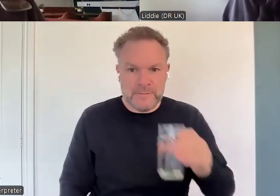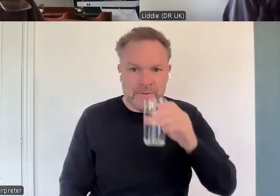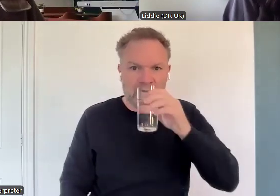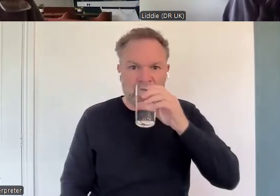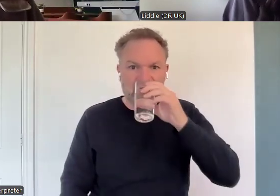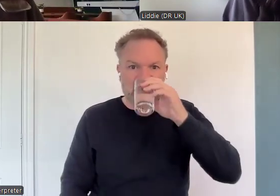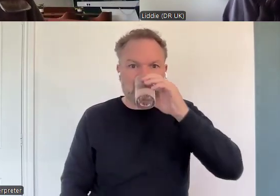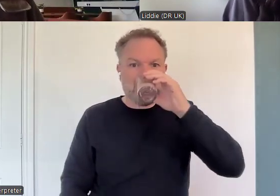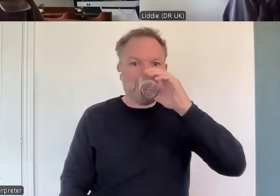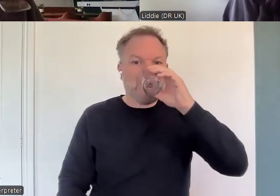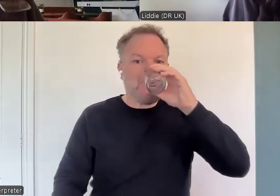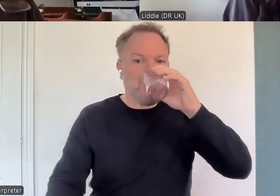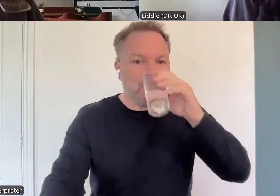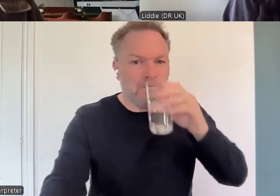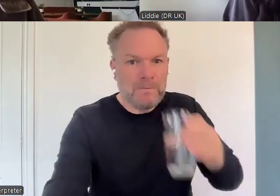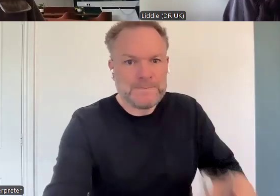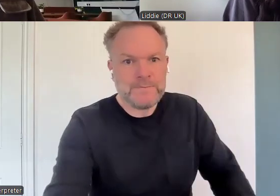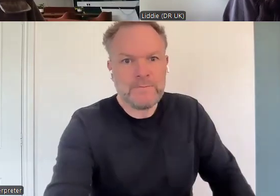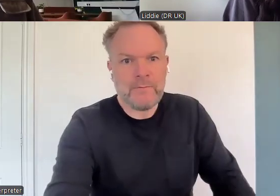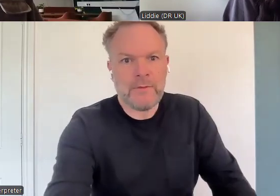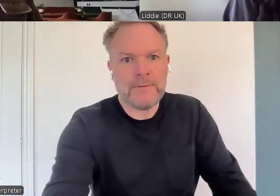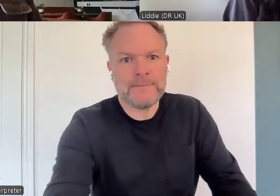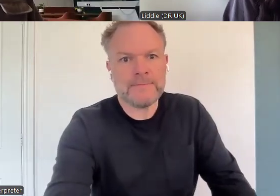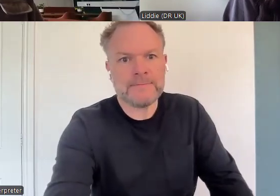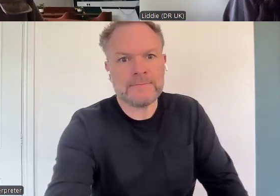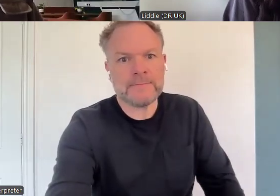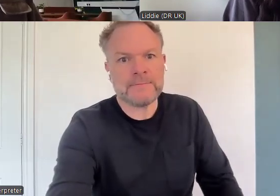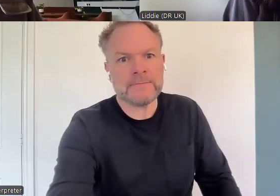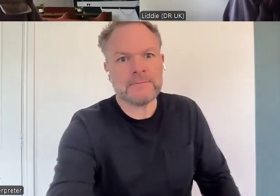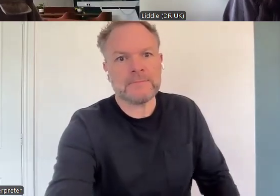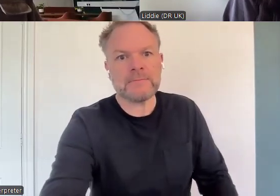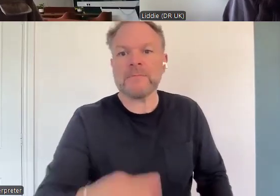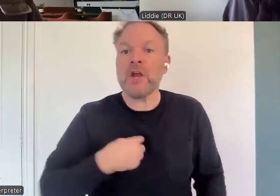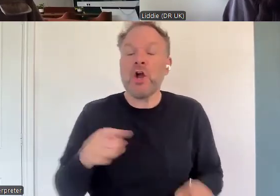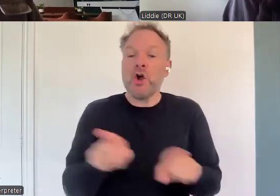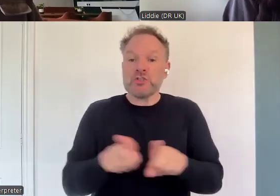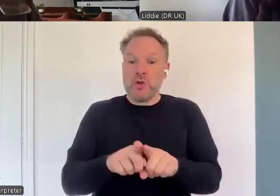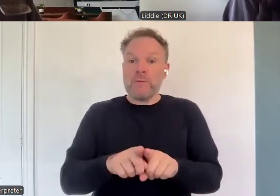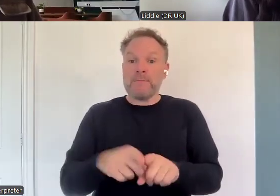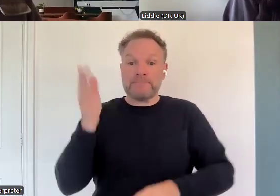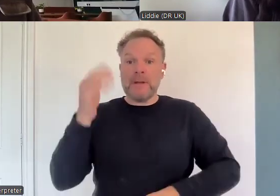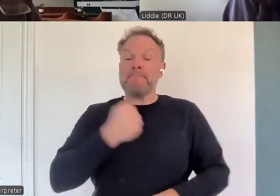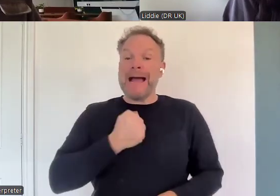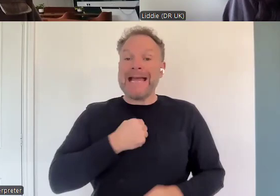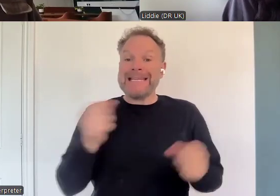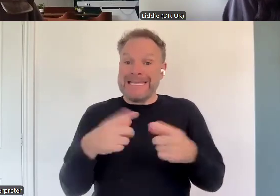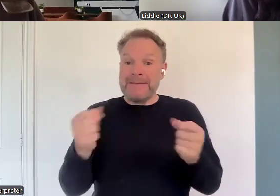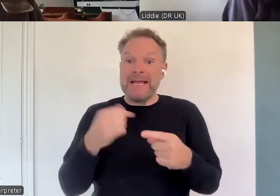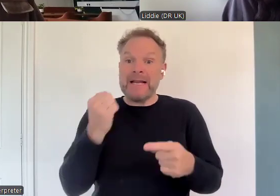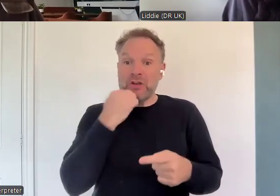And I will also share into the chat my own email address. I'm always happy if people have any questions about